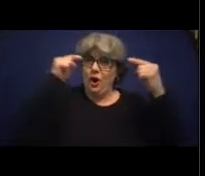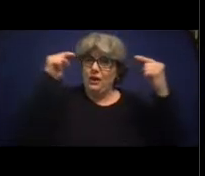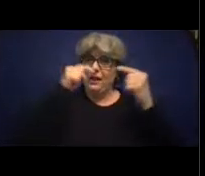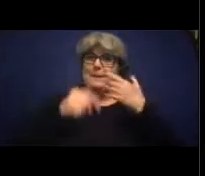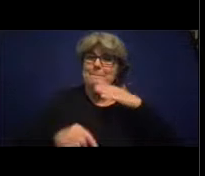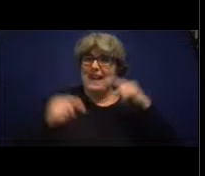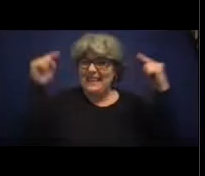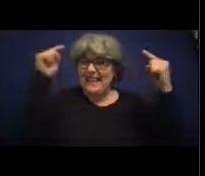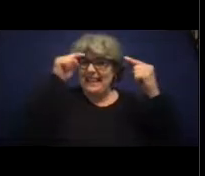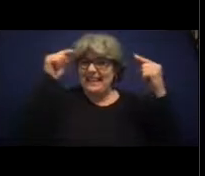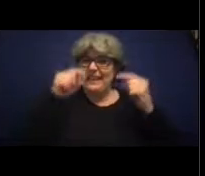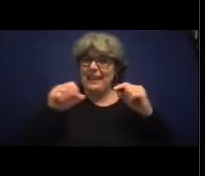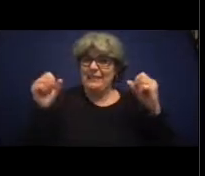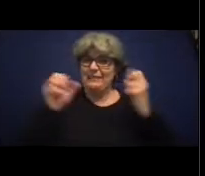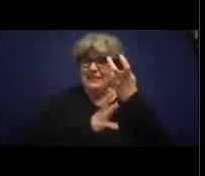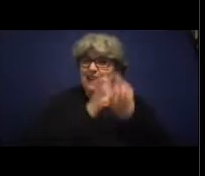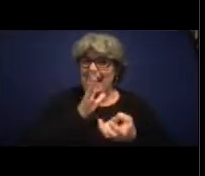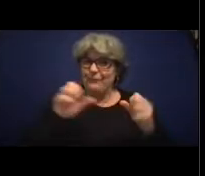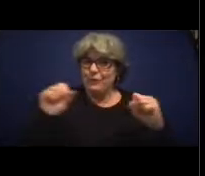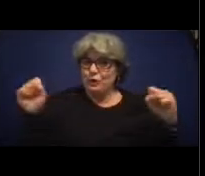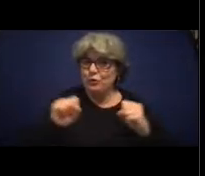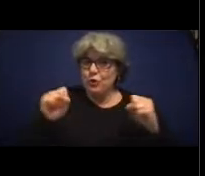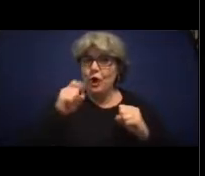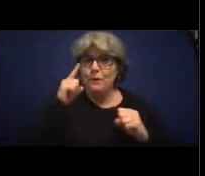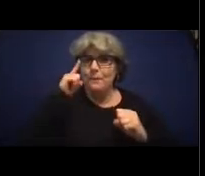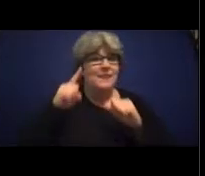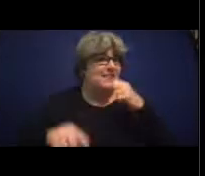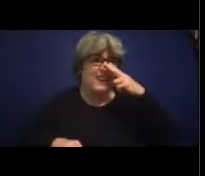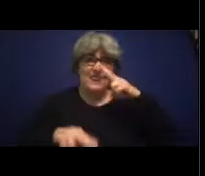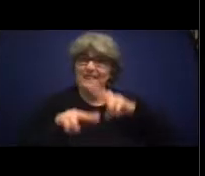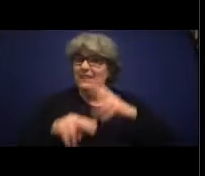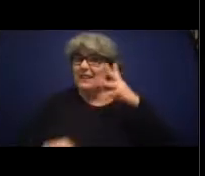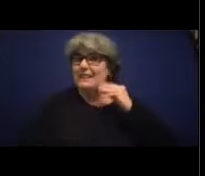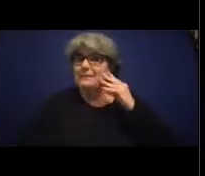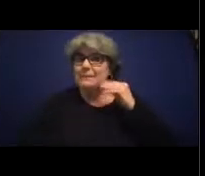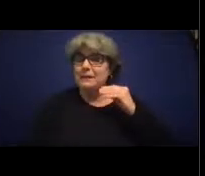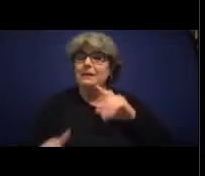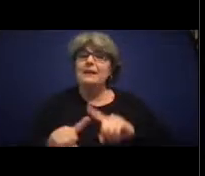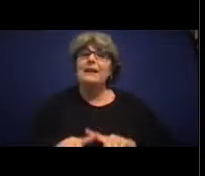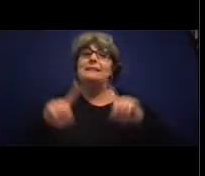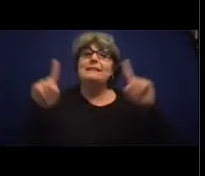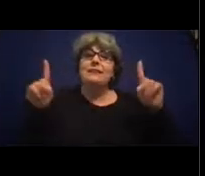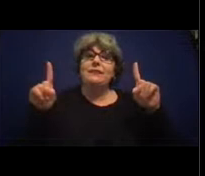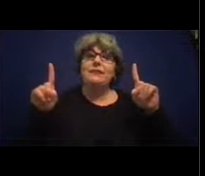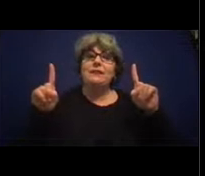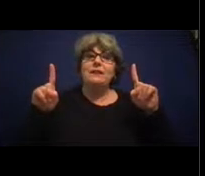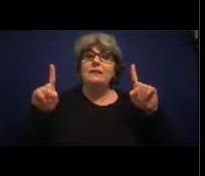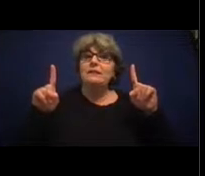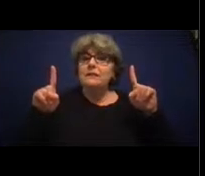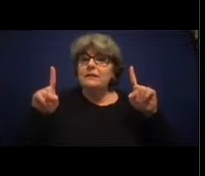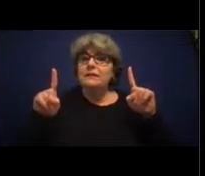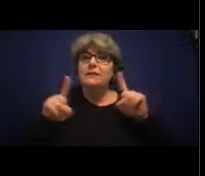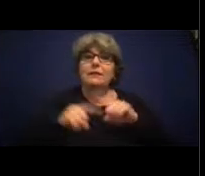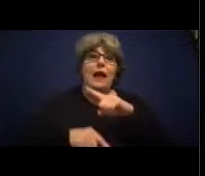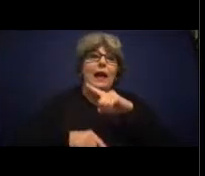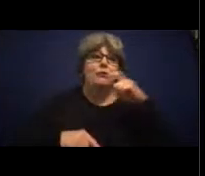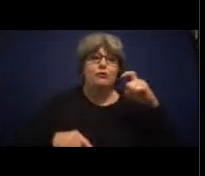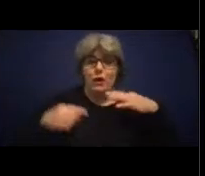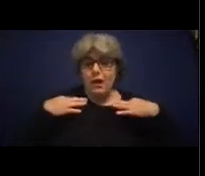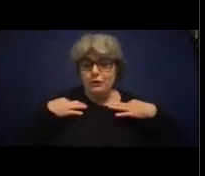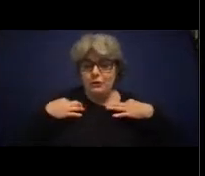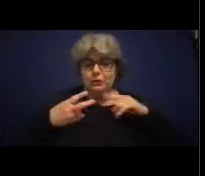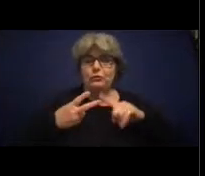headache, which is not a fun experience. It's definitely way different. You have to wear a lot of neoprene. Some people wear dry suits. Got to